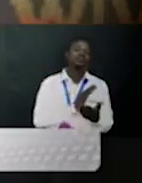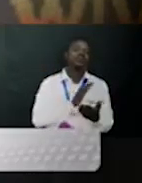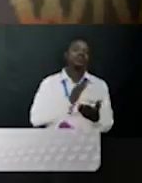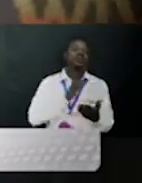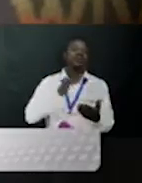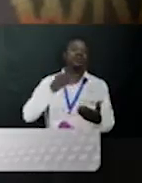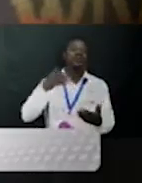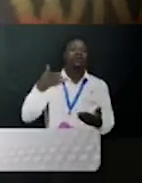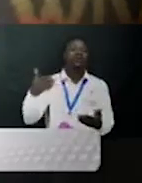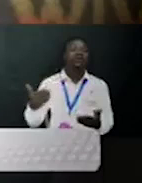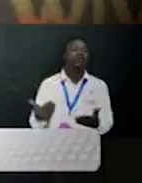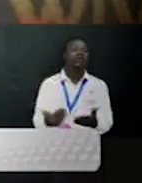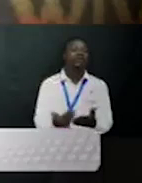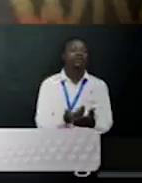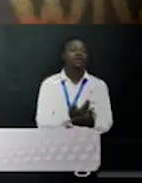bring us